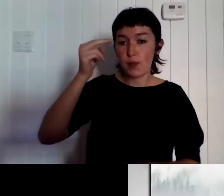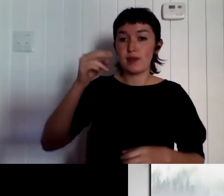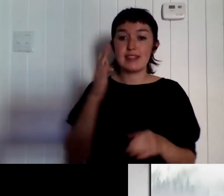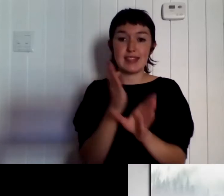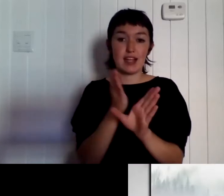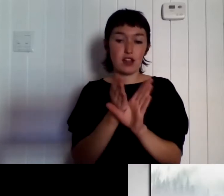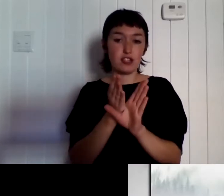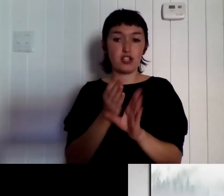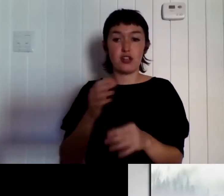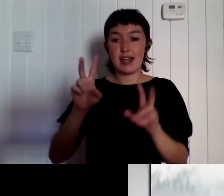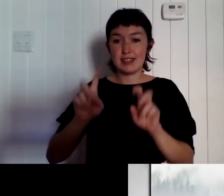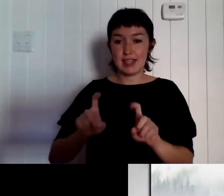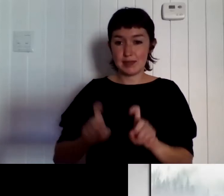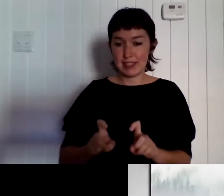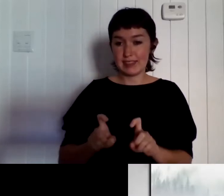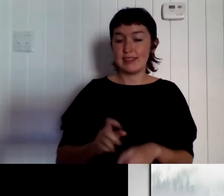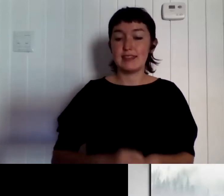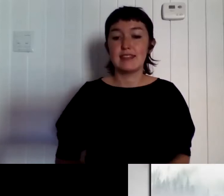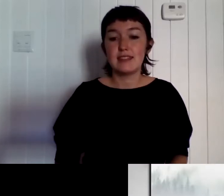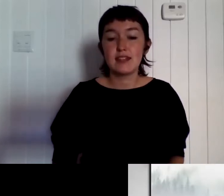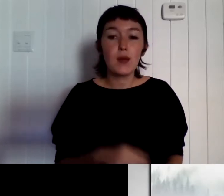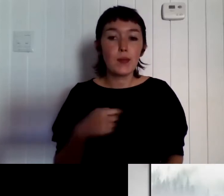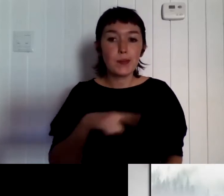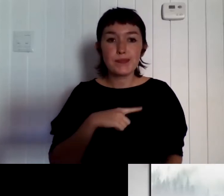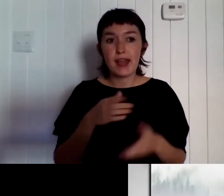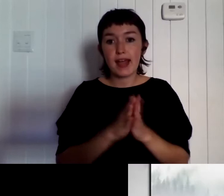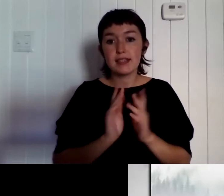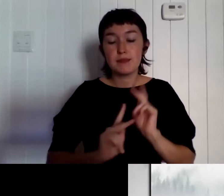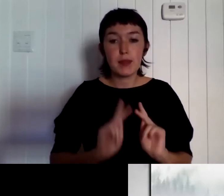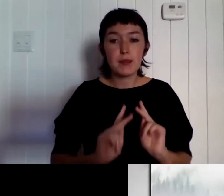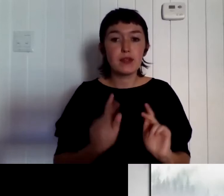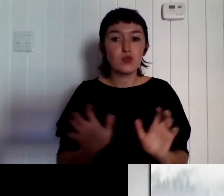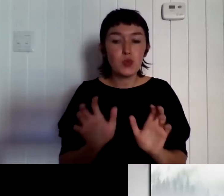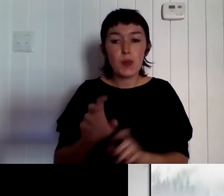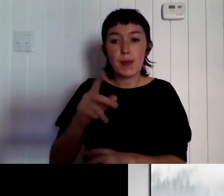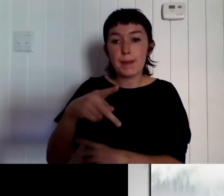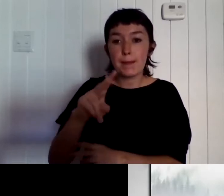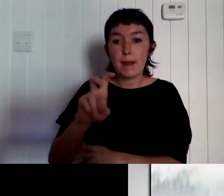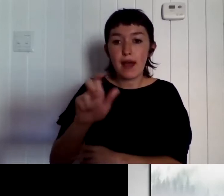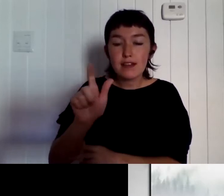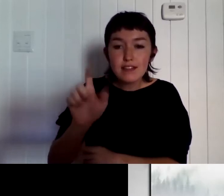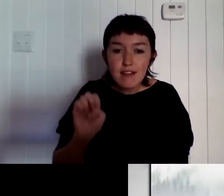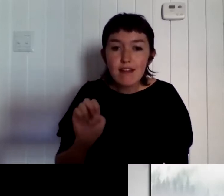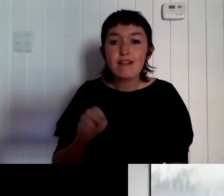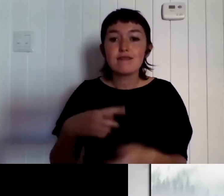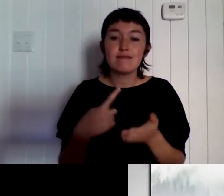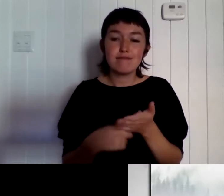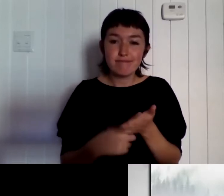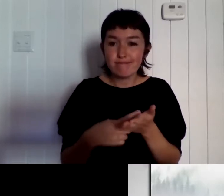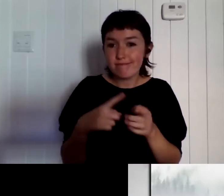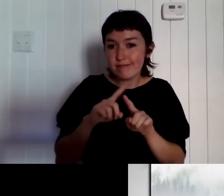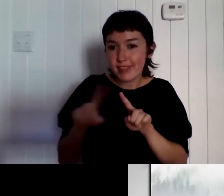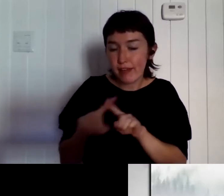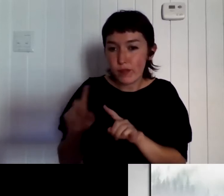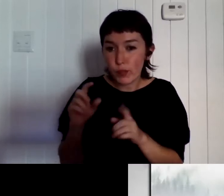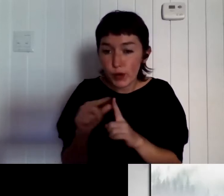comes in, where we're asking them to do things like puzzles and talk about different words and all sorts of different tasks to get a